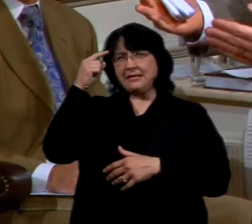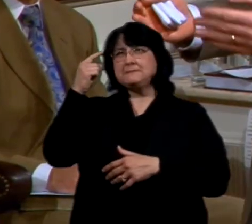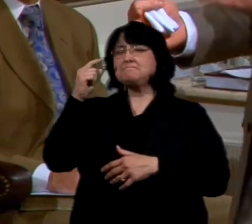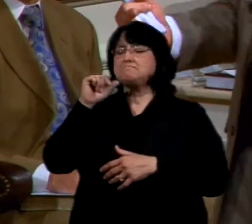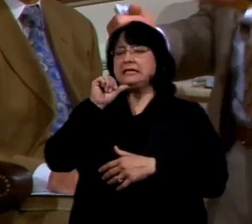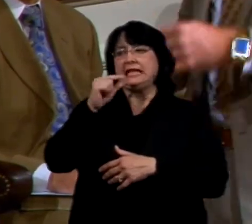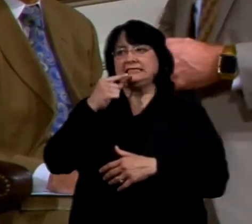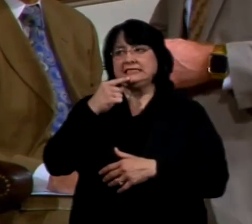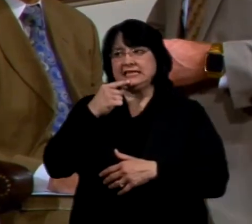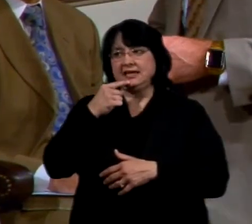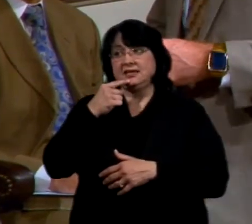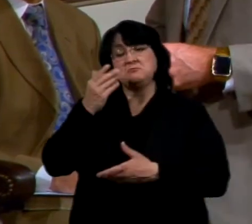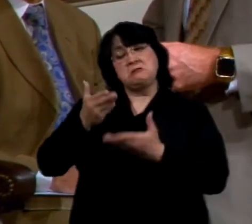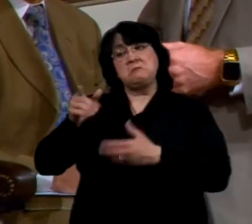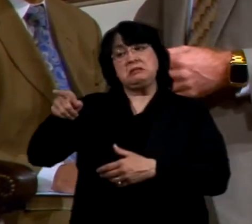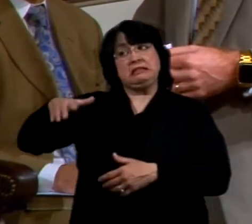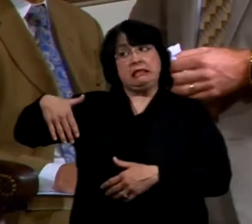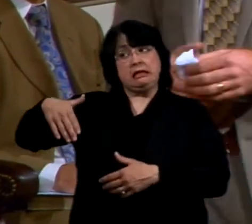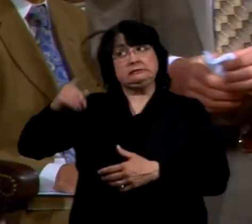say, probably lost.